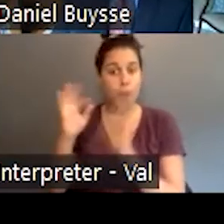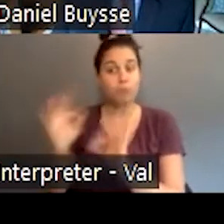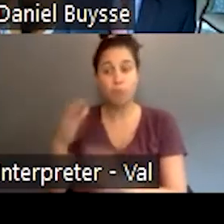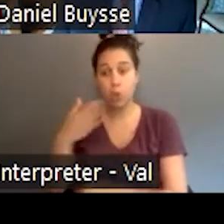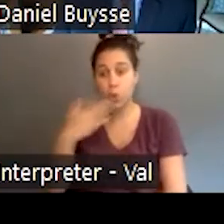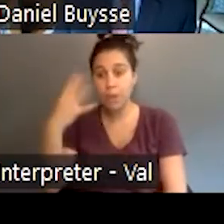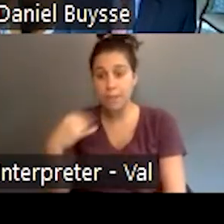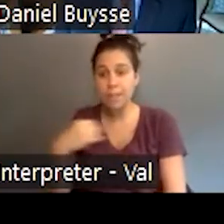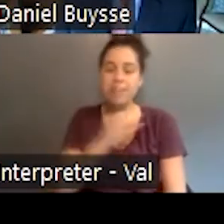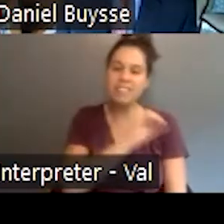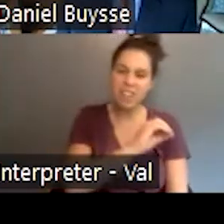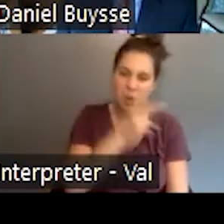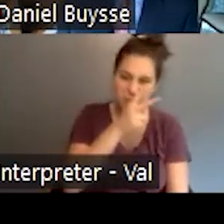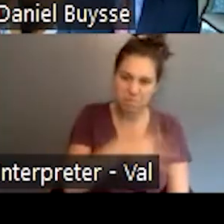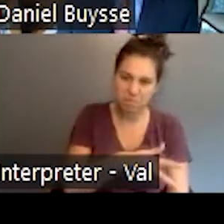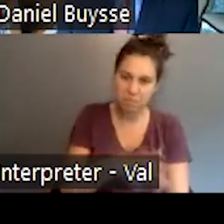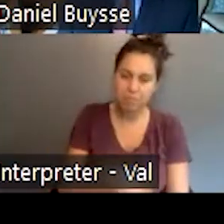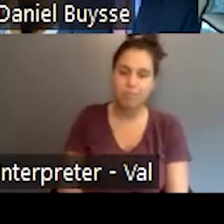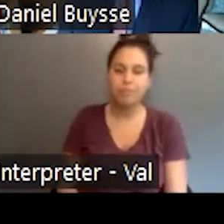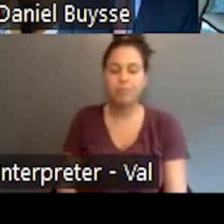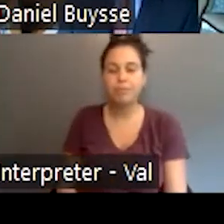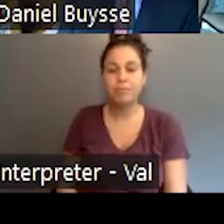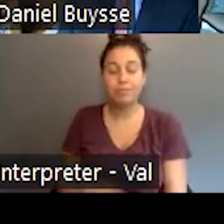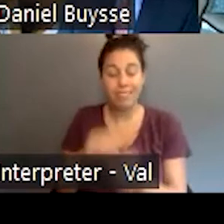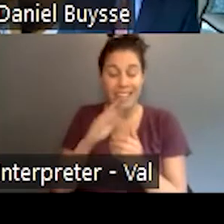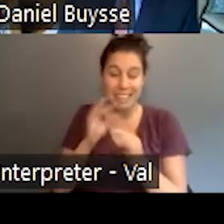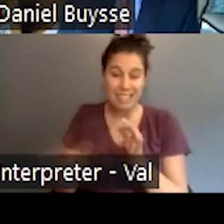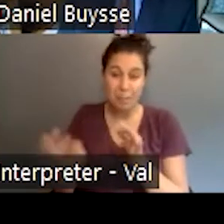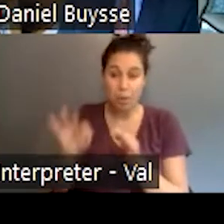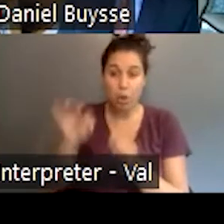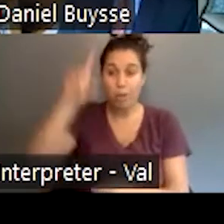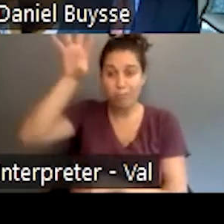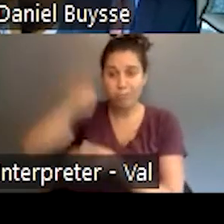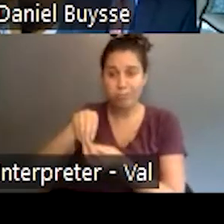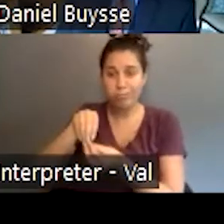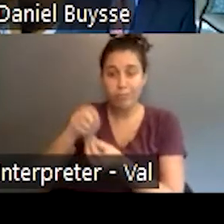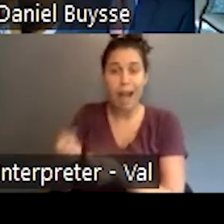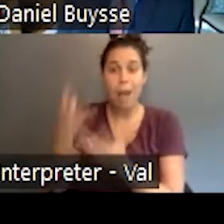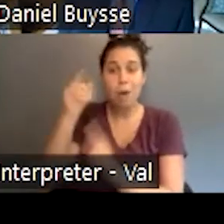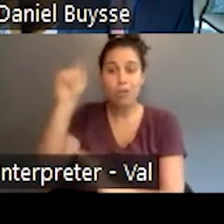indicating poor sleep health, and you just simply add up the totals for each item.